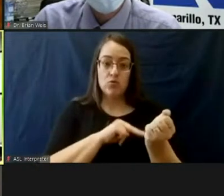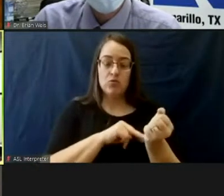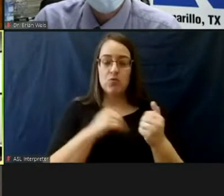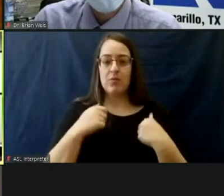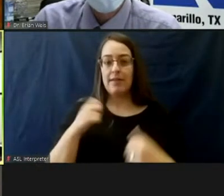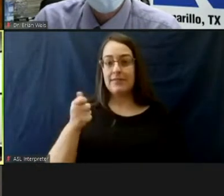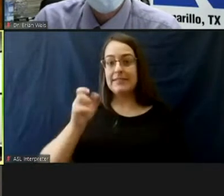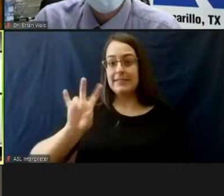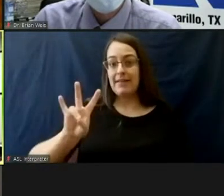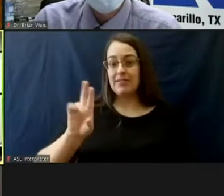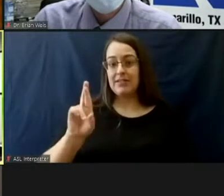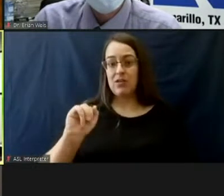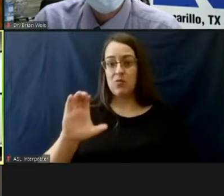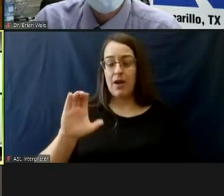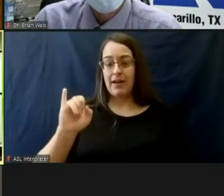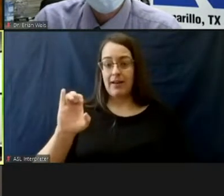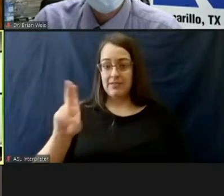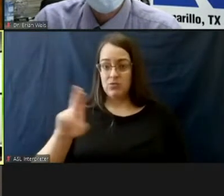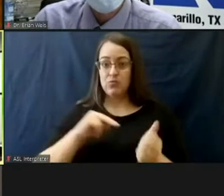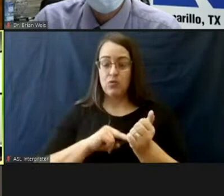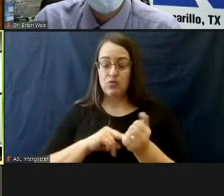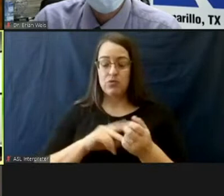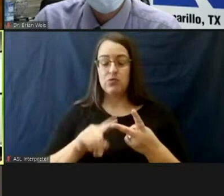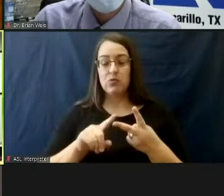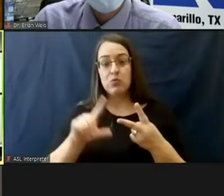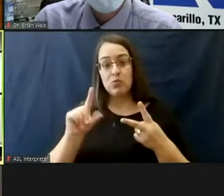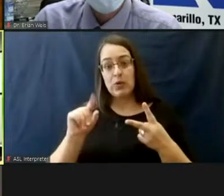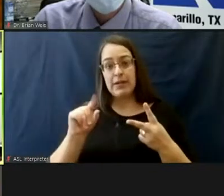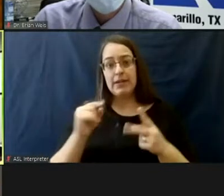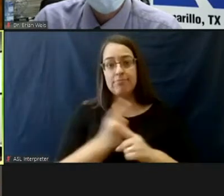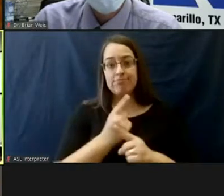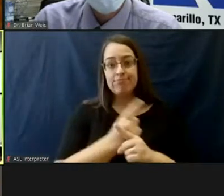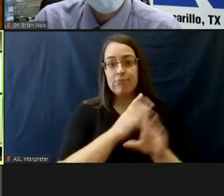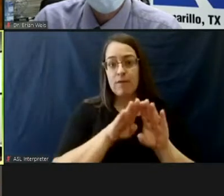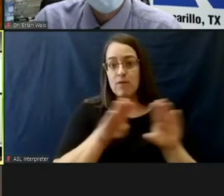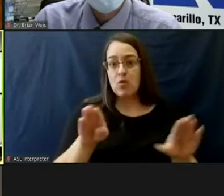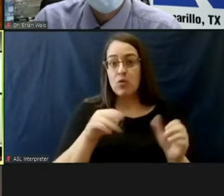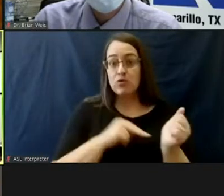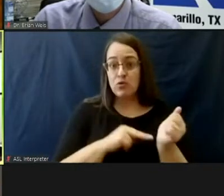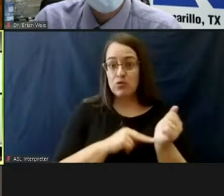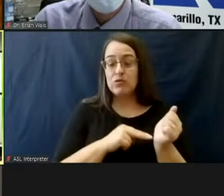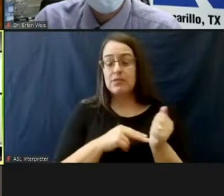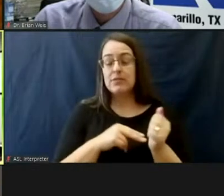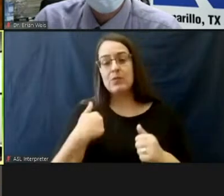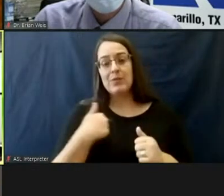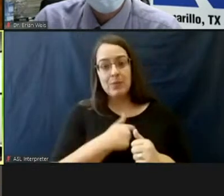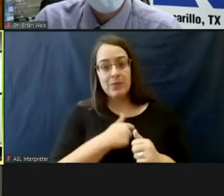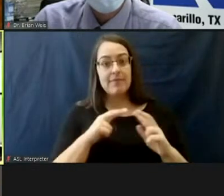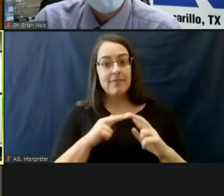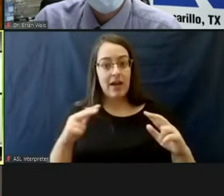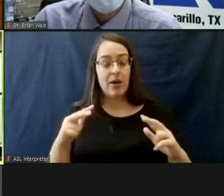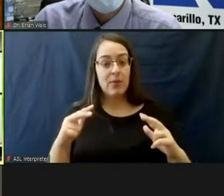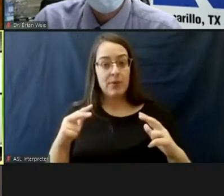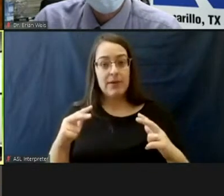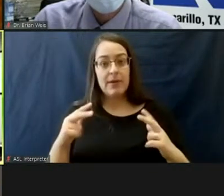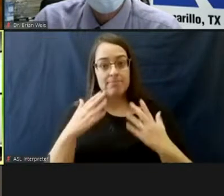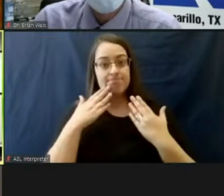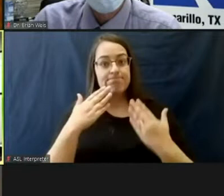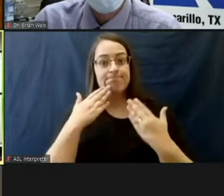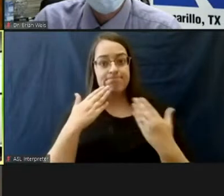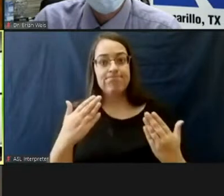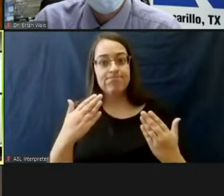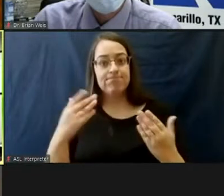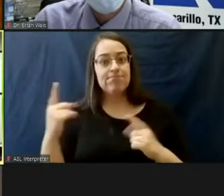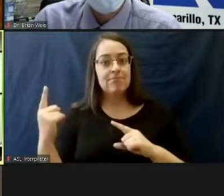RAC ICU nurses and 20 med-surg nurses that are here, which we're very grateful to have, that are helping to support our